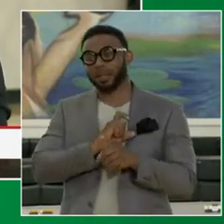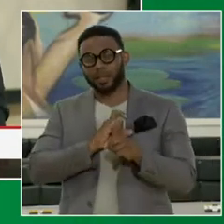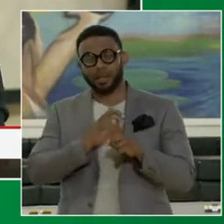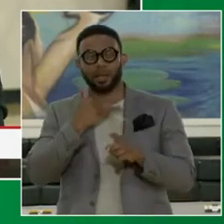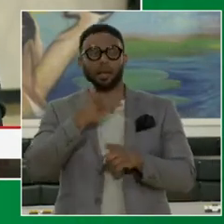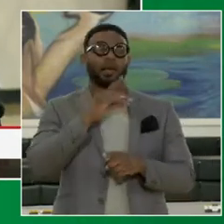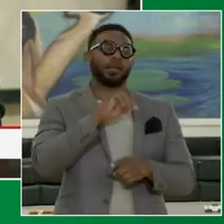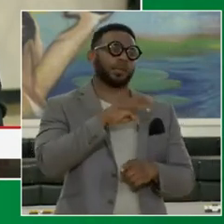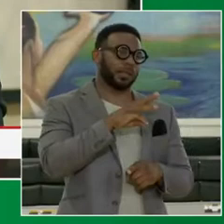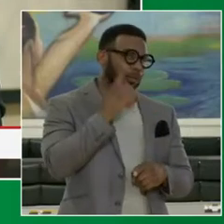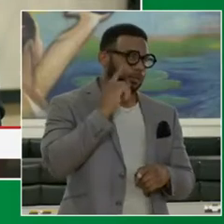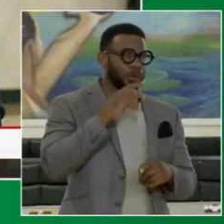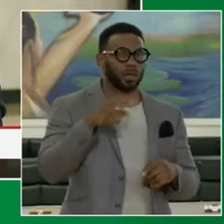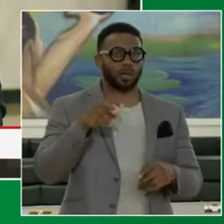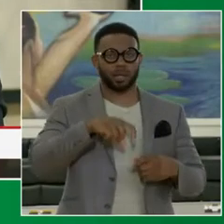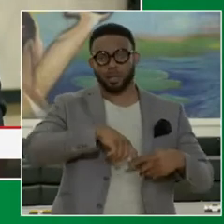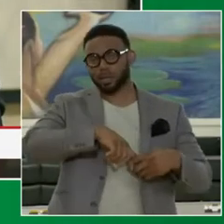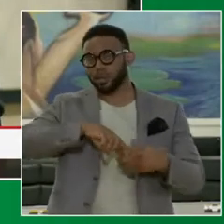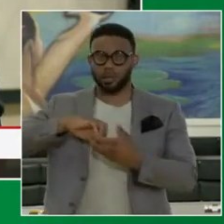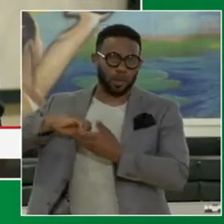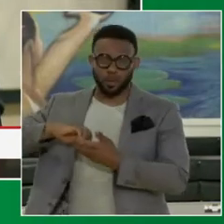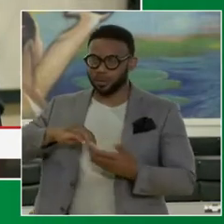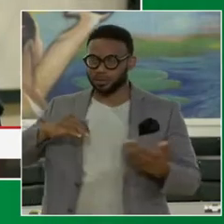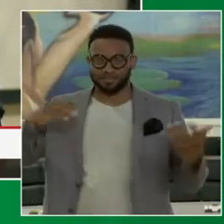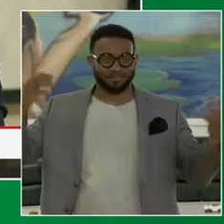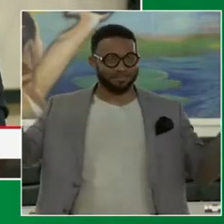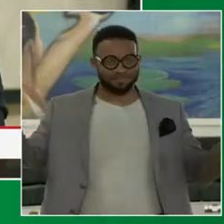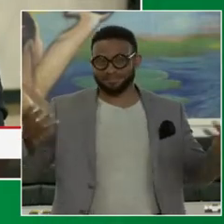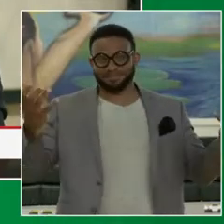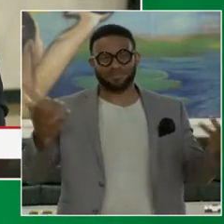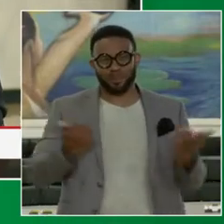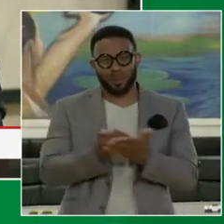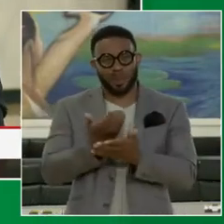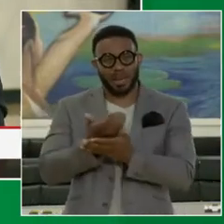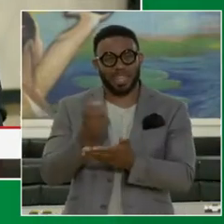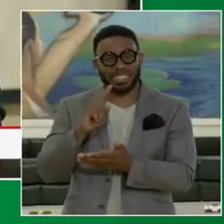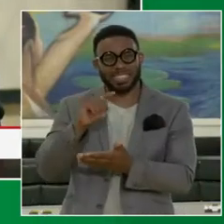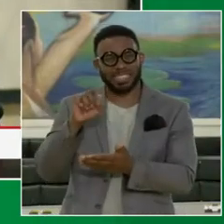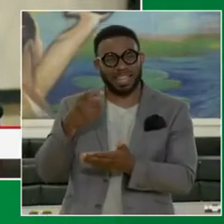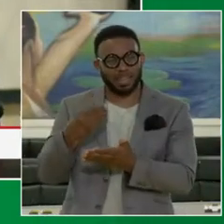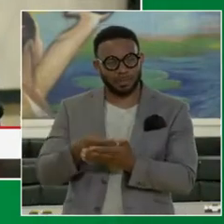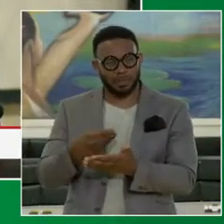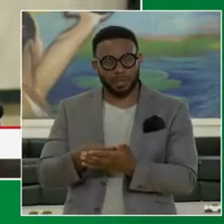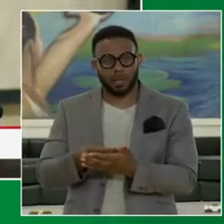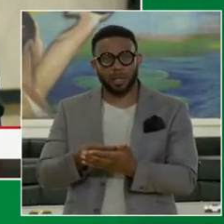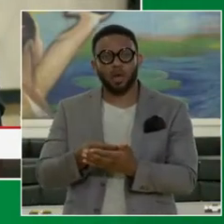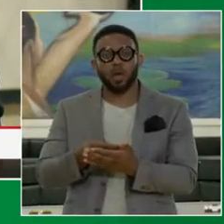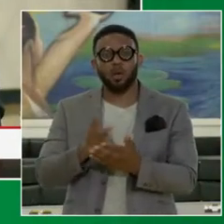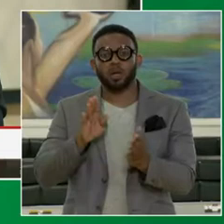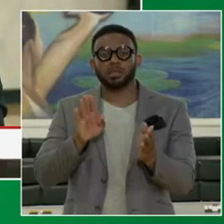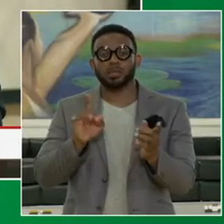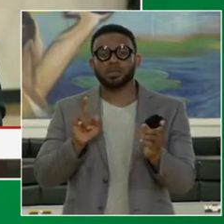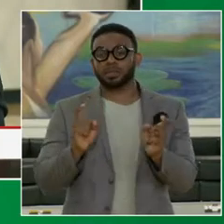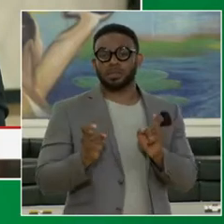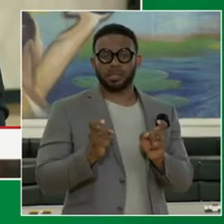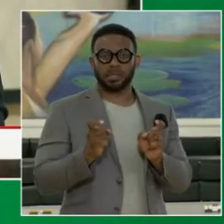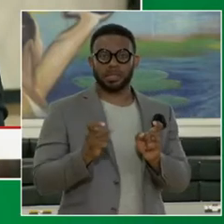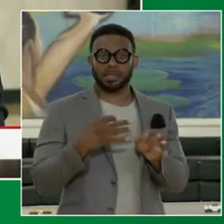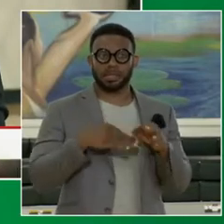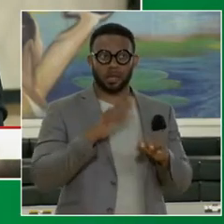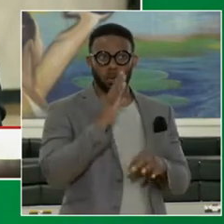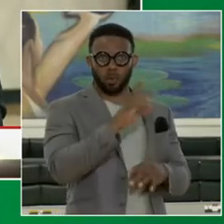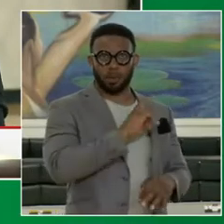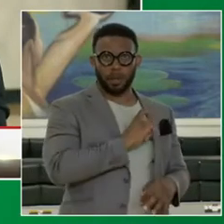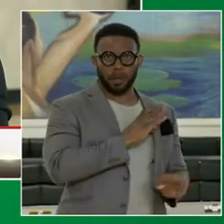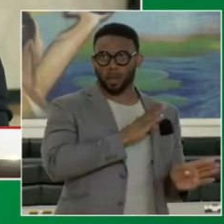DPW anyway for a tow or whatever they needed to do, or they would ticket the car. So what we're looking at here is the same kind of rapid response, but instead of it going to a police